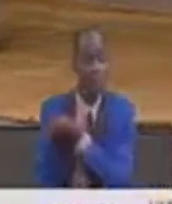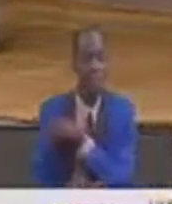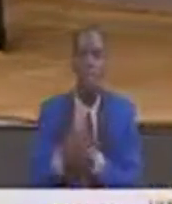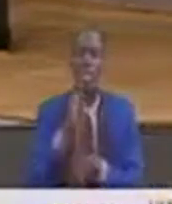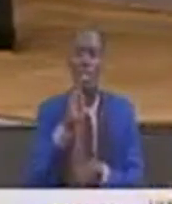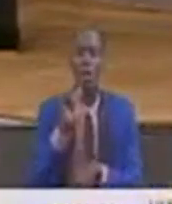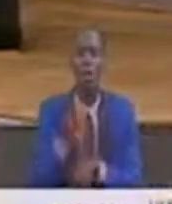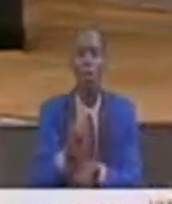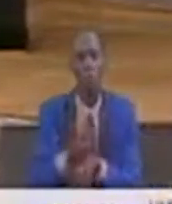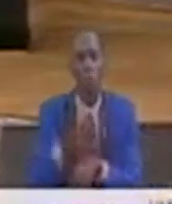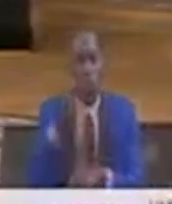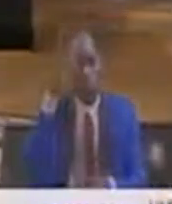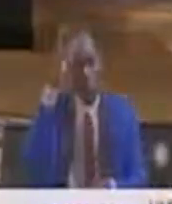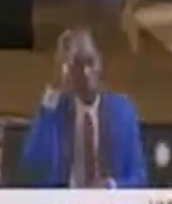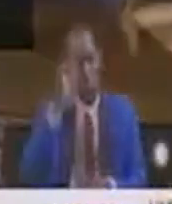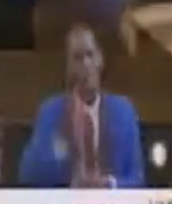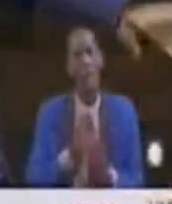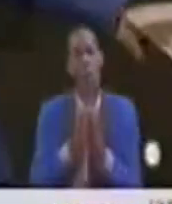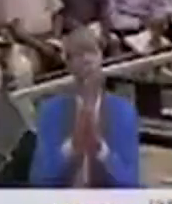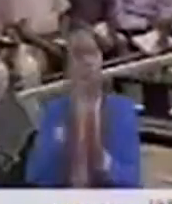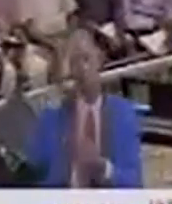Satan. Satan will not get you.